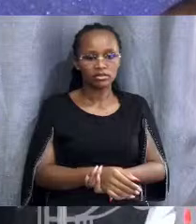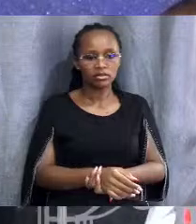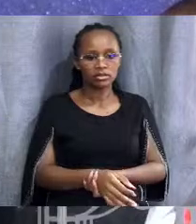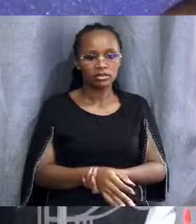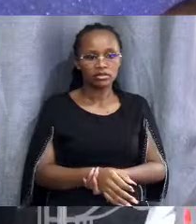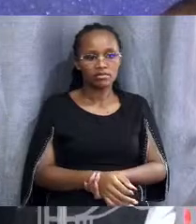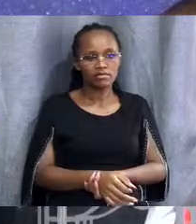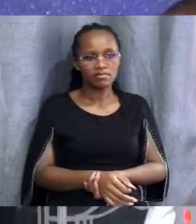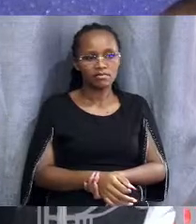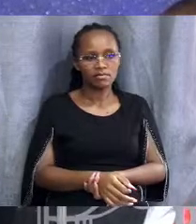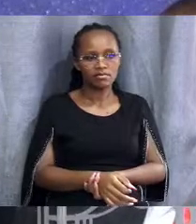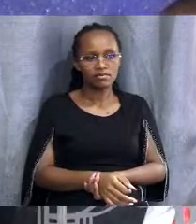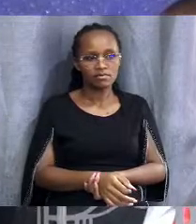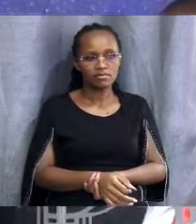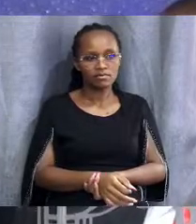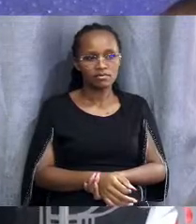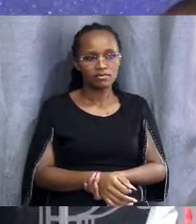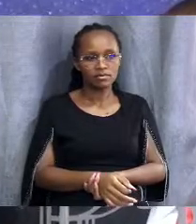County.